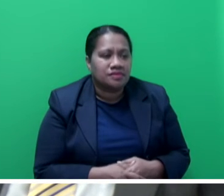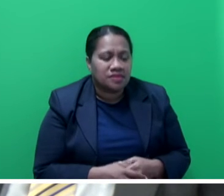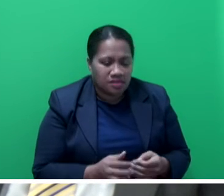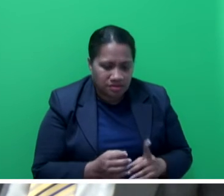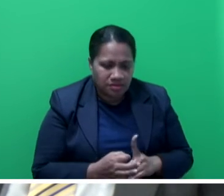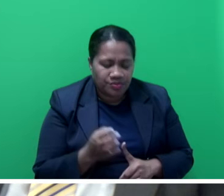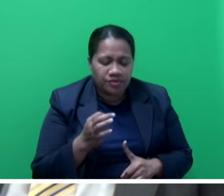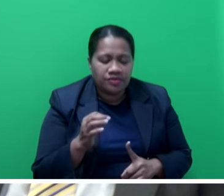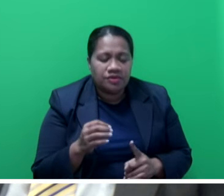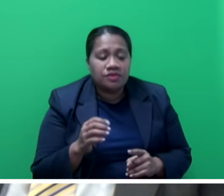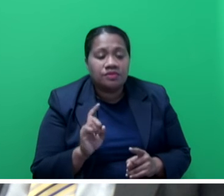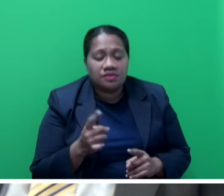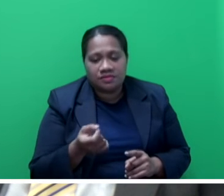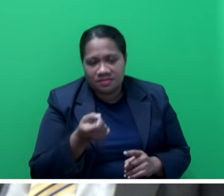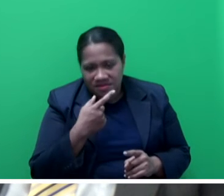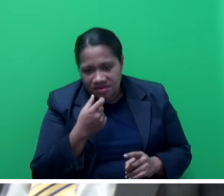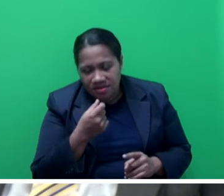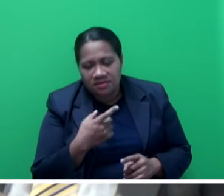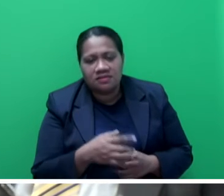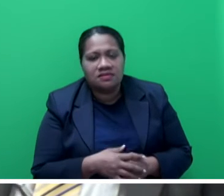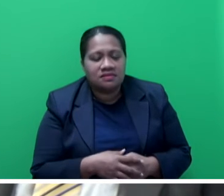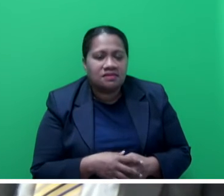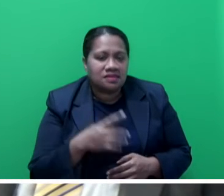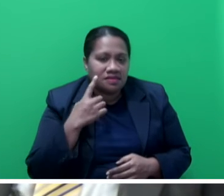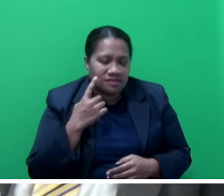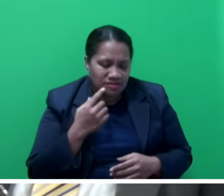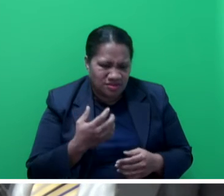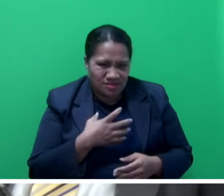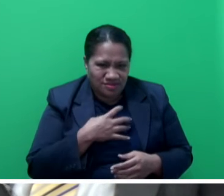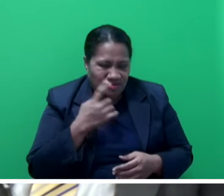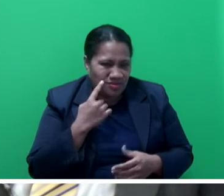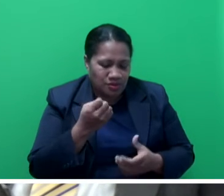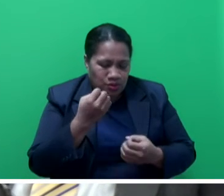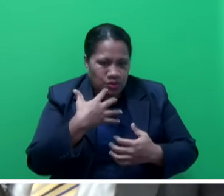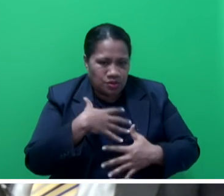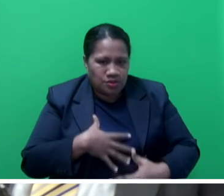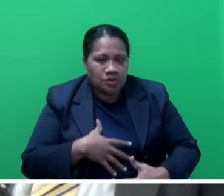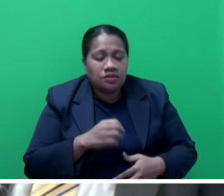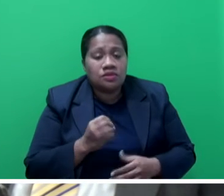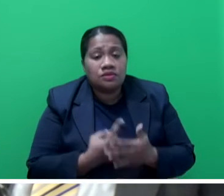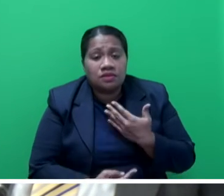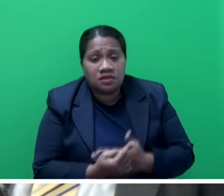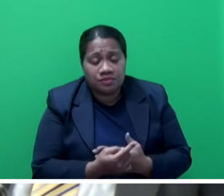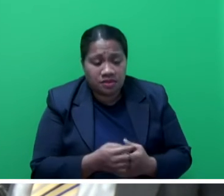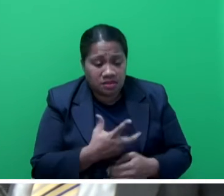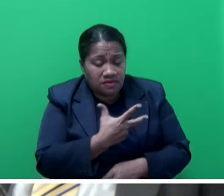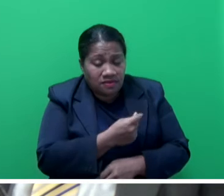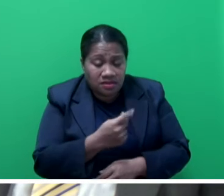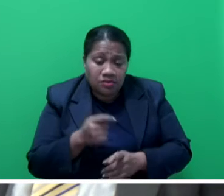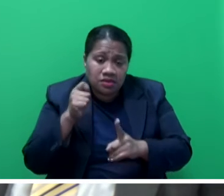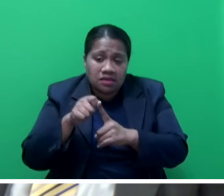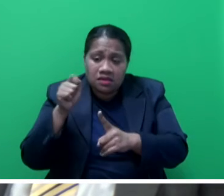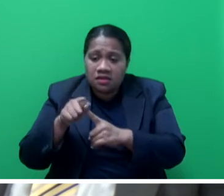hydration. As per our vaccination deployment plan, Honourable Speaker, the next batch of vaccines would target the rest of the healthcare workers across